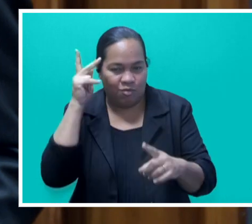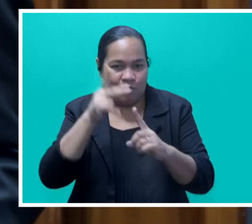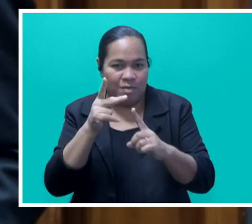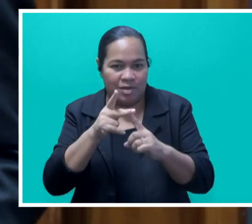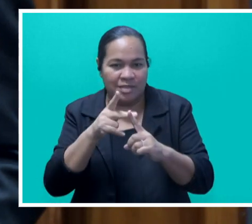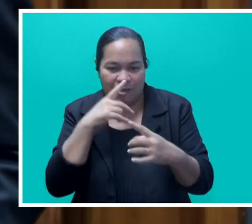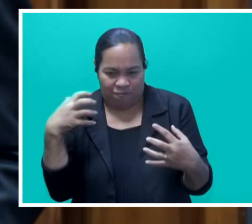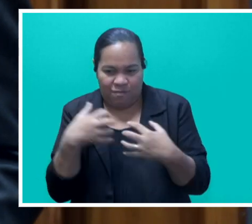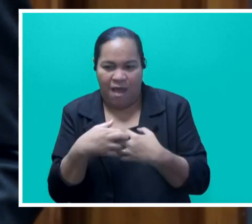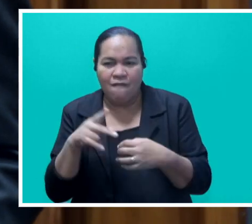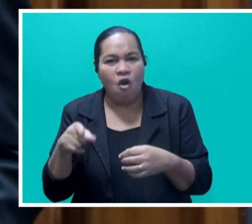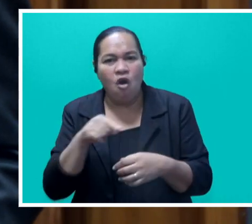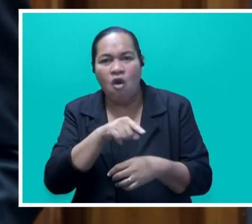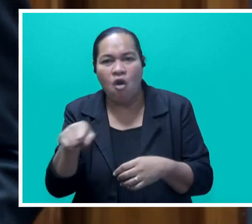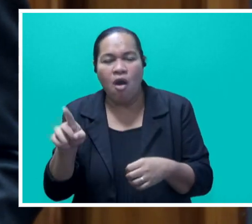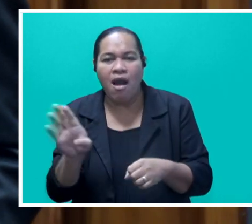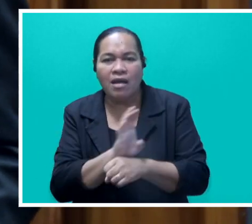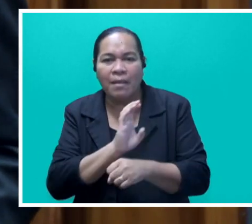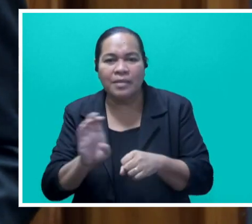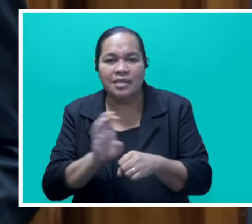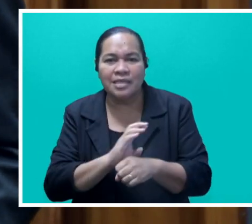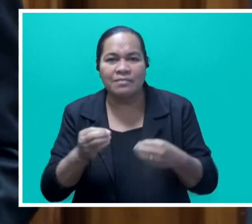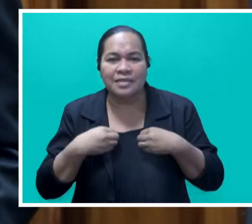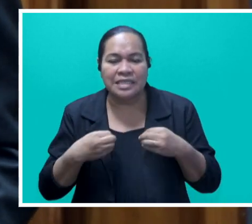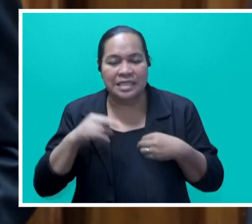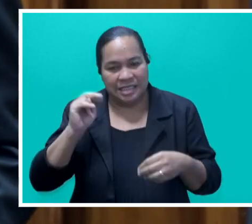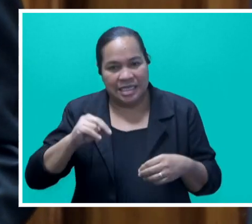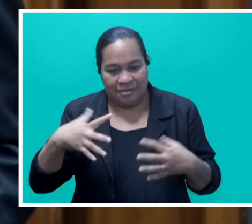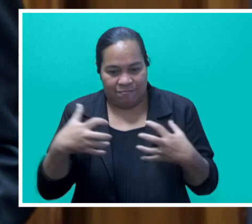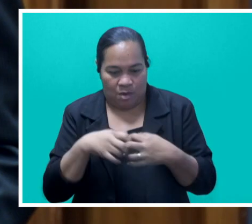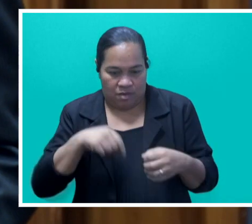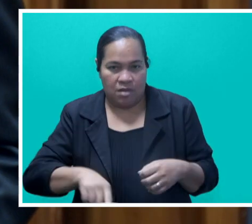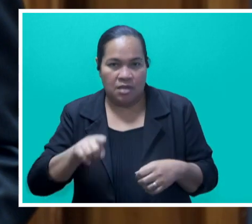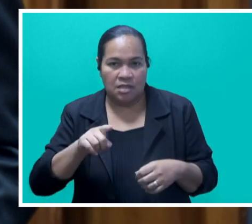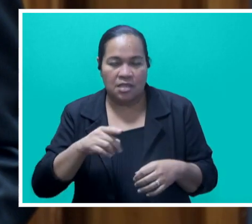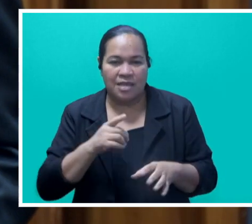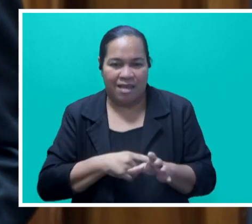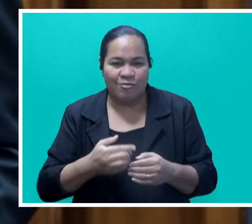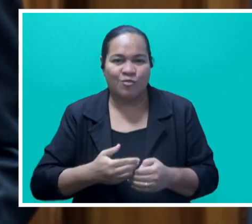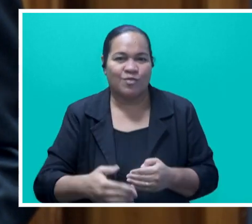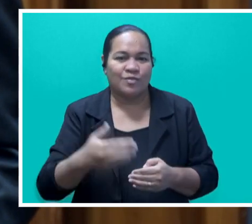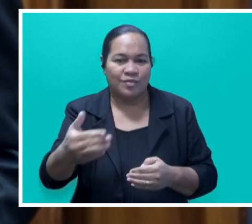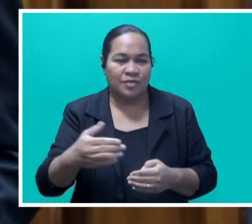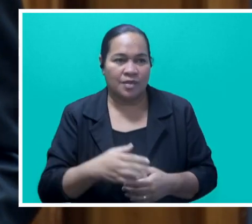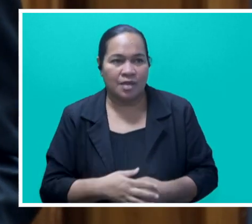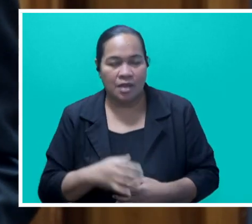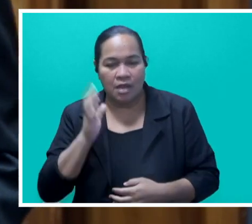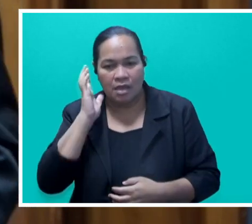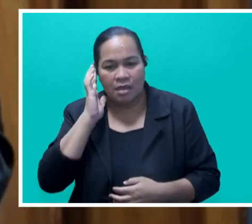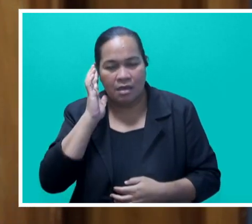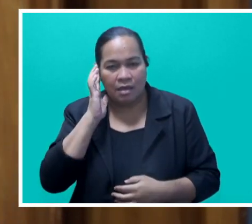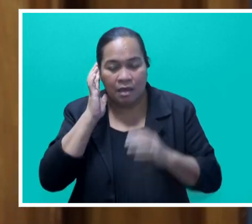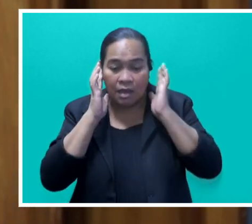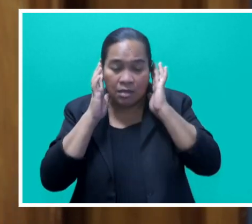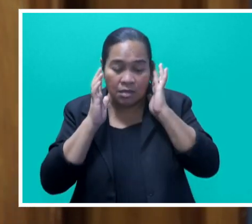to the employment needs in Fiji for the 21st century. Those bodies of work may seem daunting, Mr. Speaker,